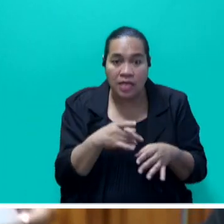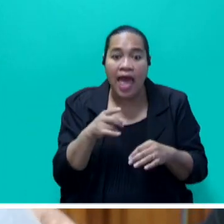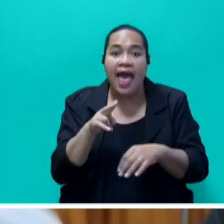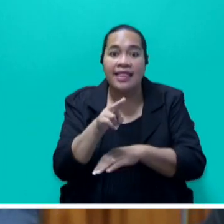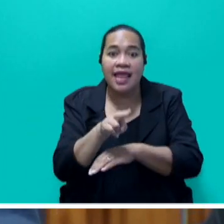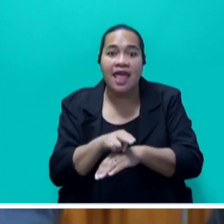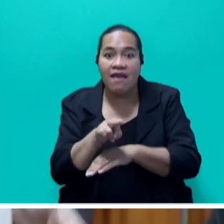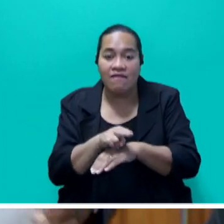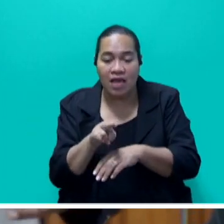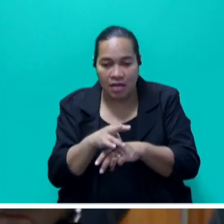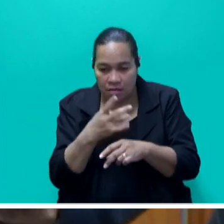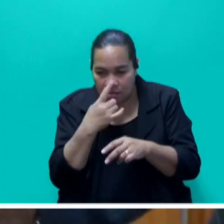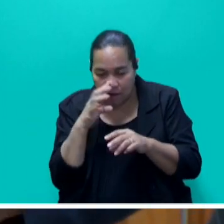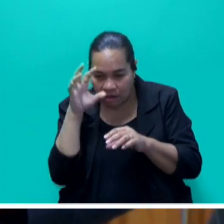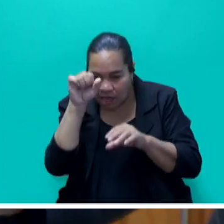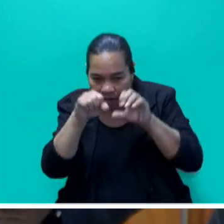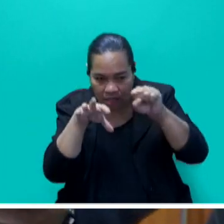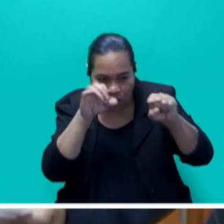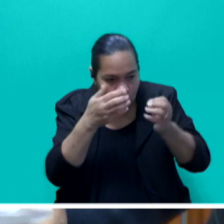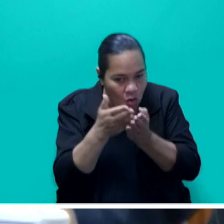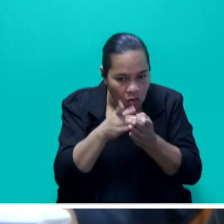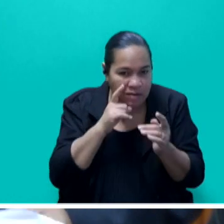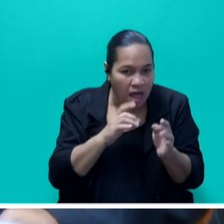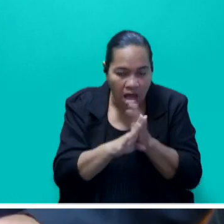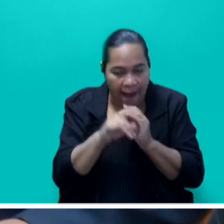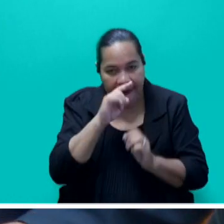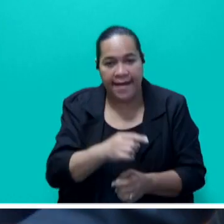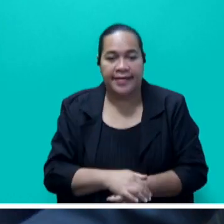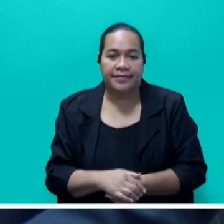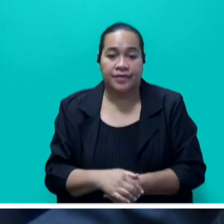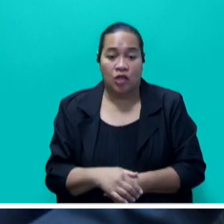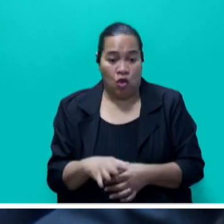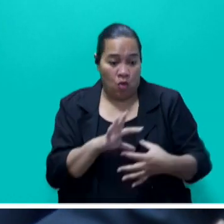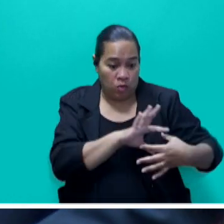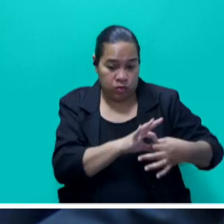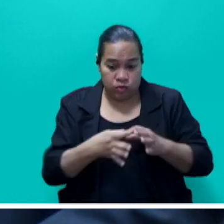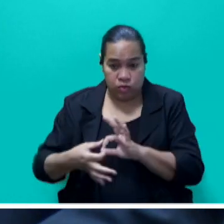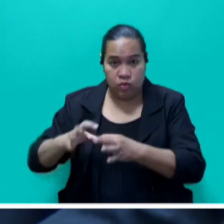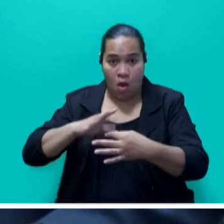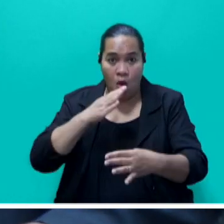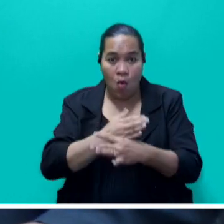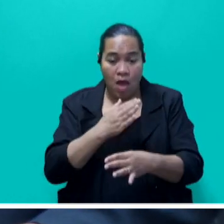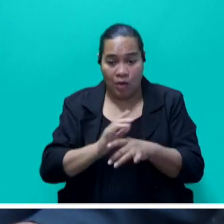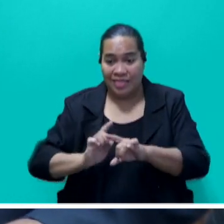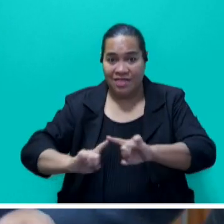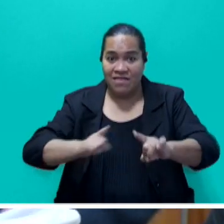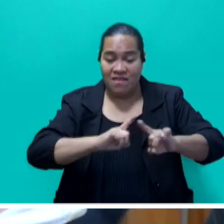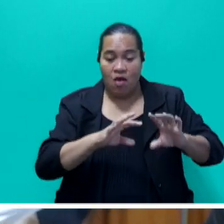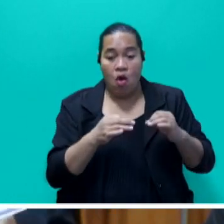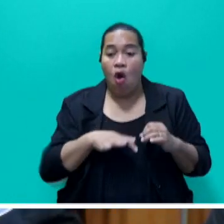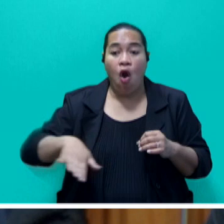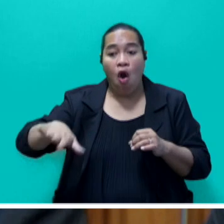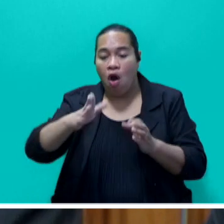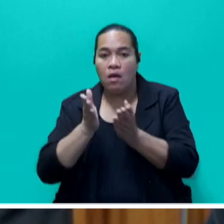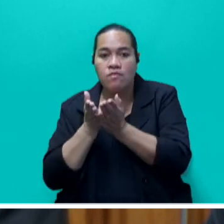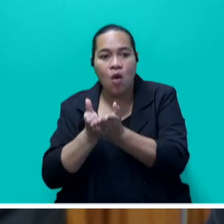Regional Surveillance Center. Through this collaborative work with the Foreign Fisheries Agency, all vessel movement in